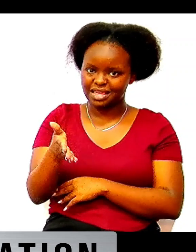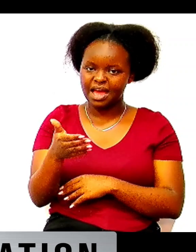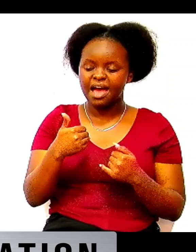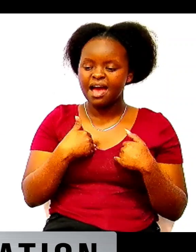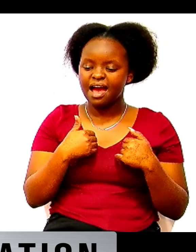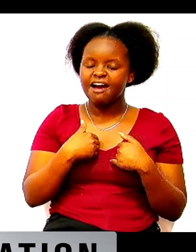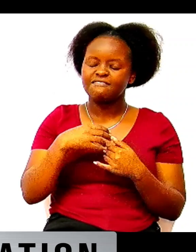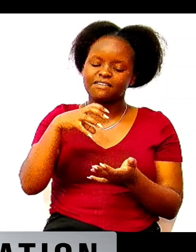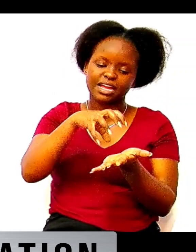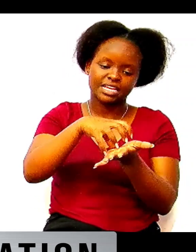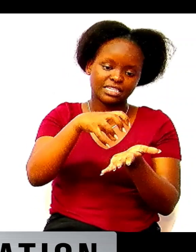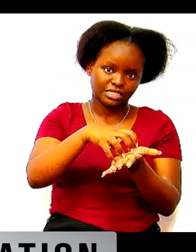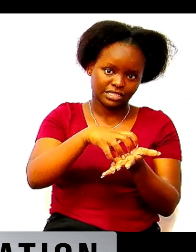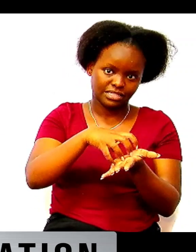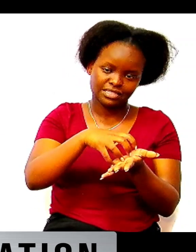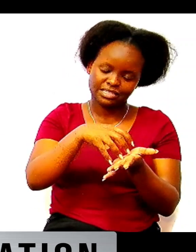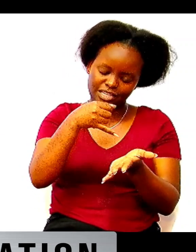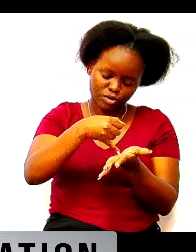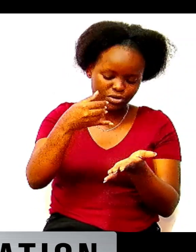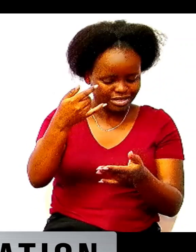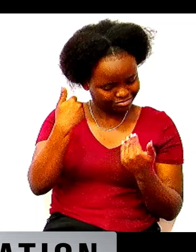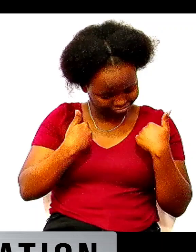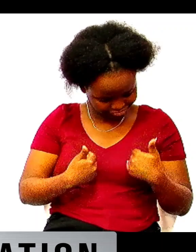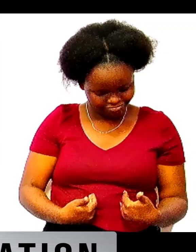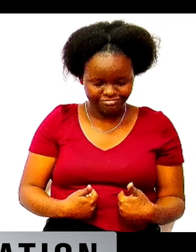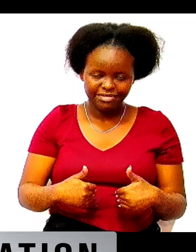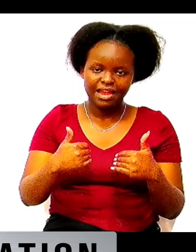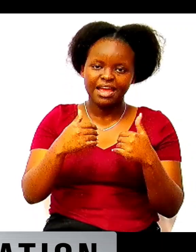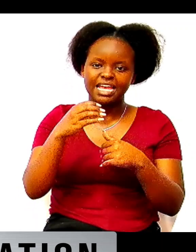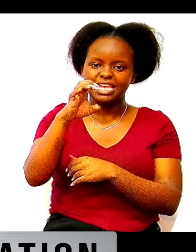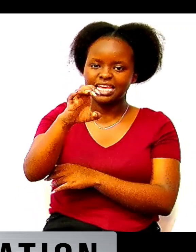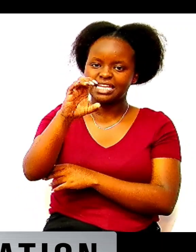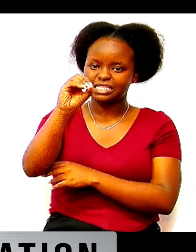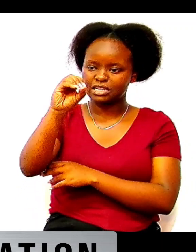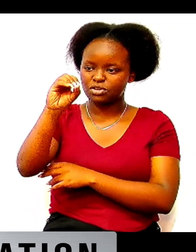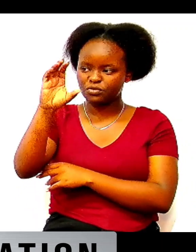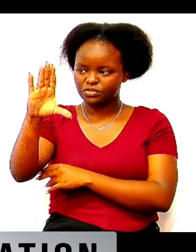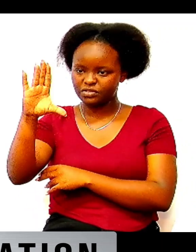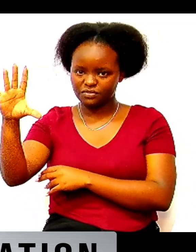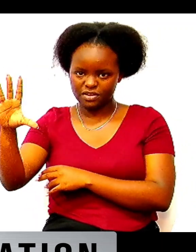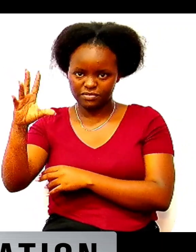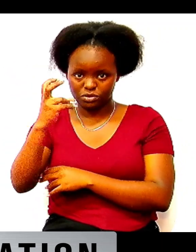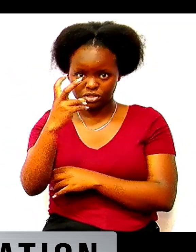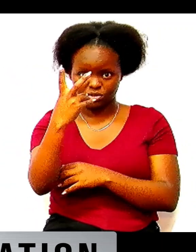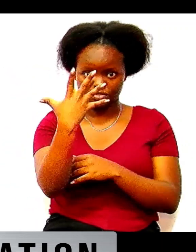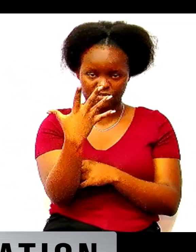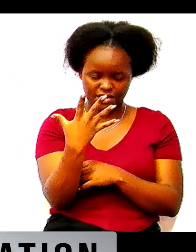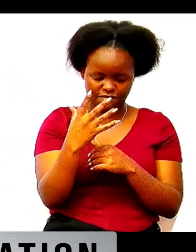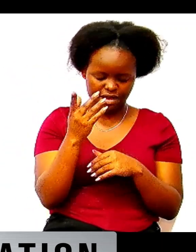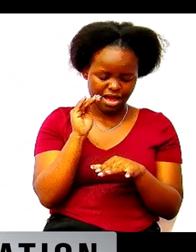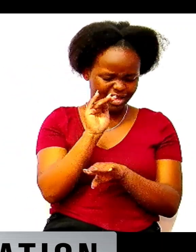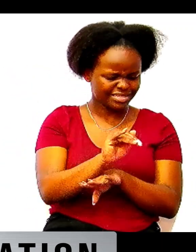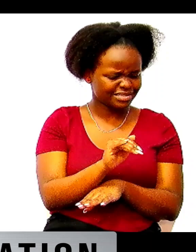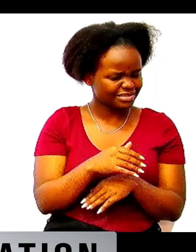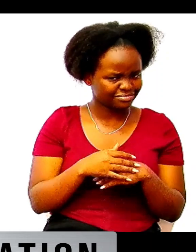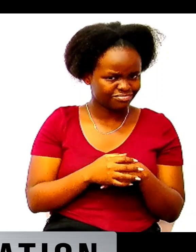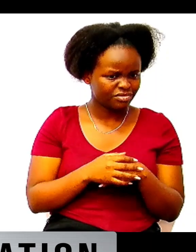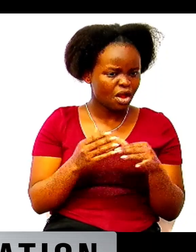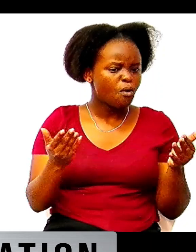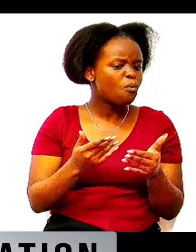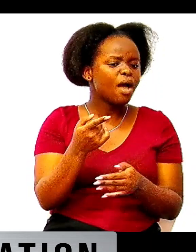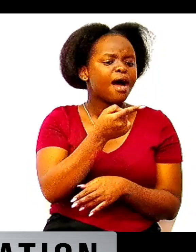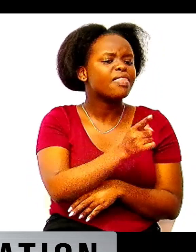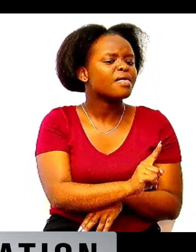a case in court, petition E055 of 2025, where we're asking where were